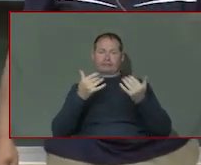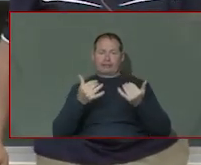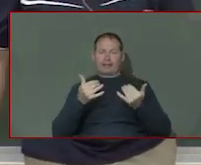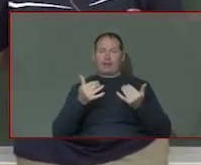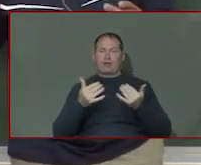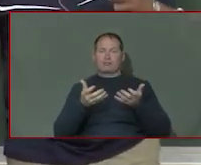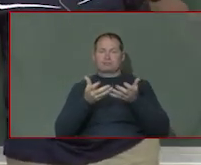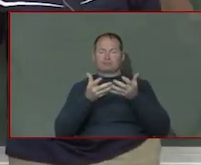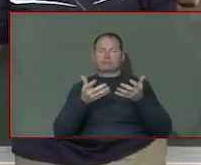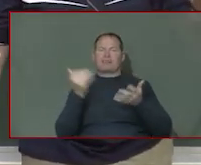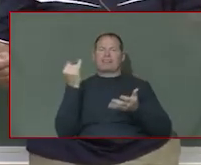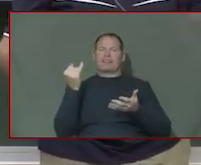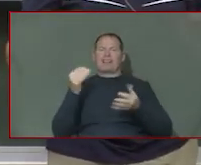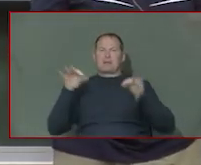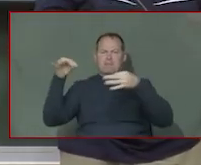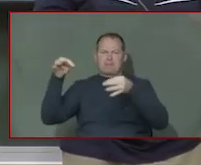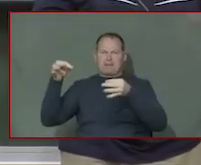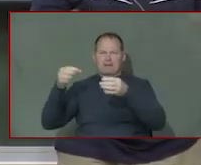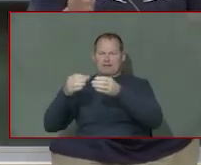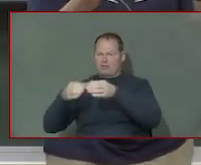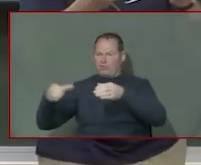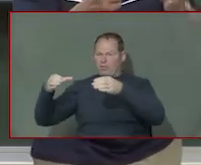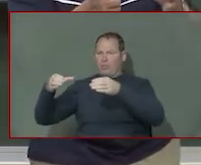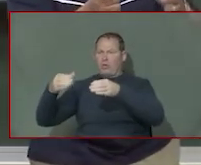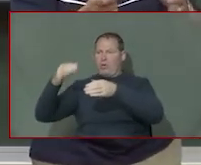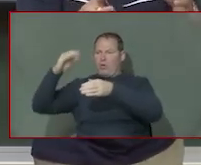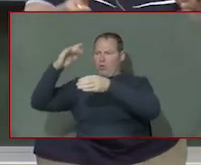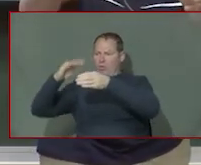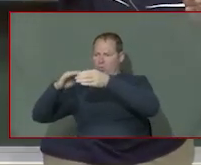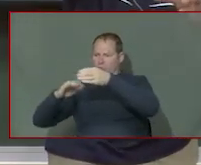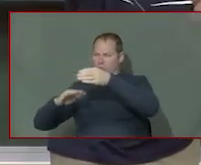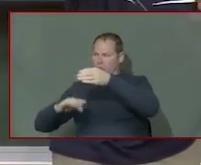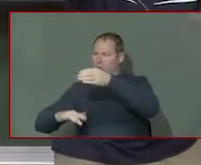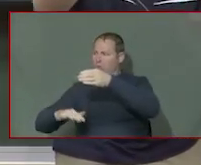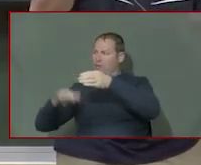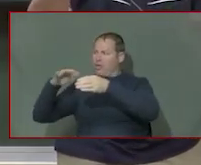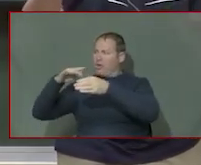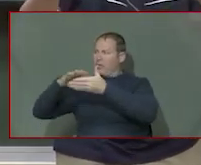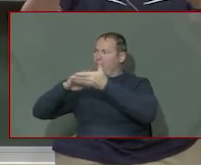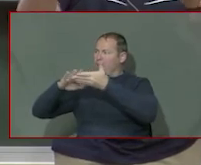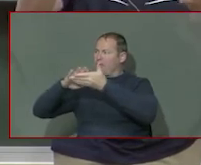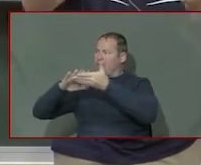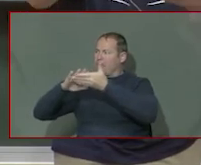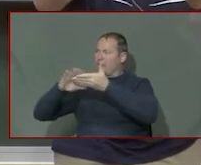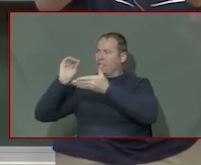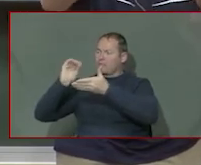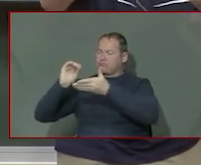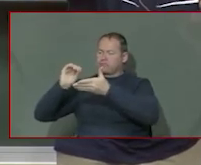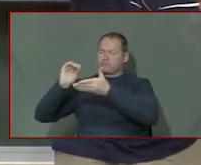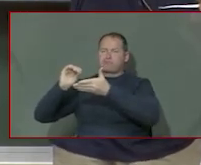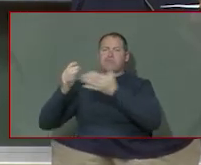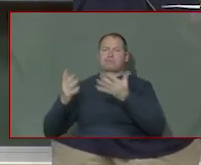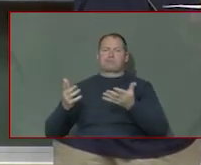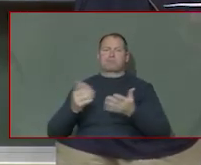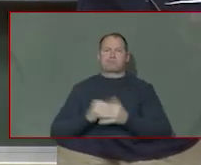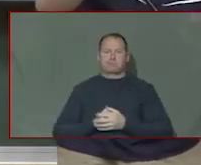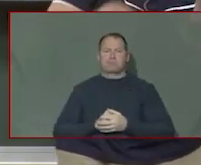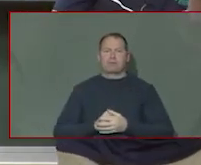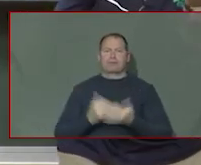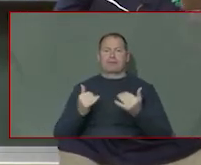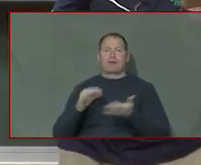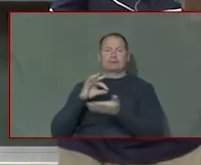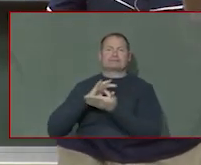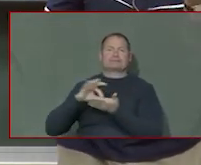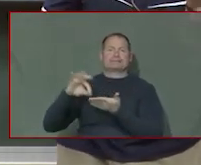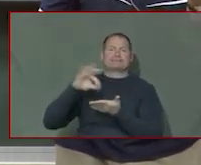paper. All of you have seen at school when they use filter paper and they pour, let's say, a mixture of sand and water through, the